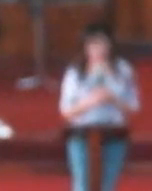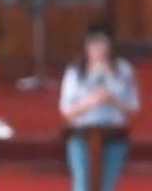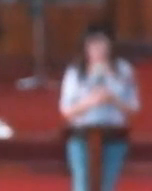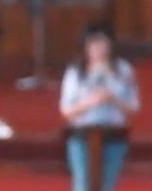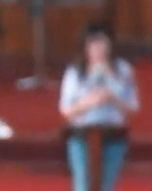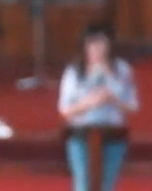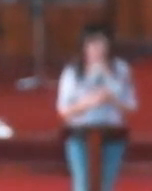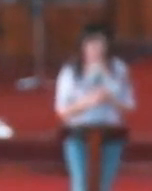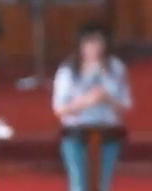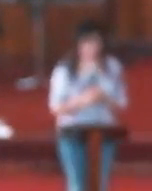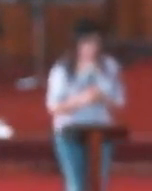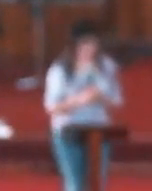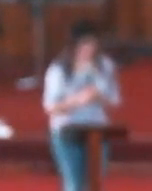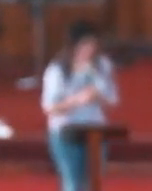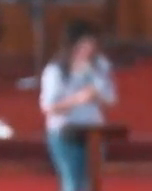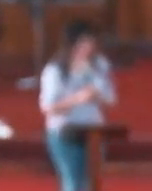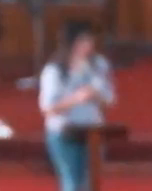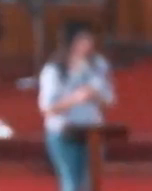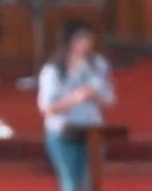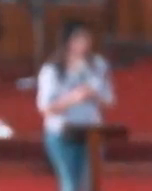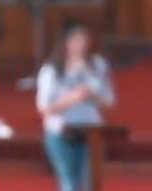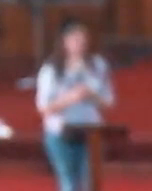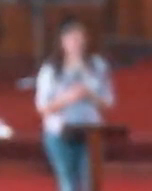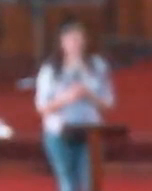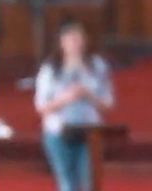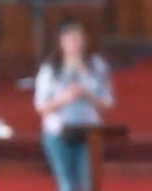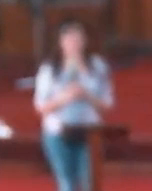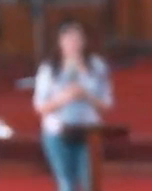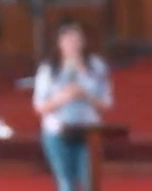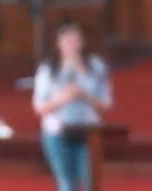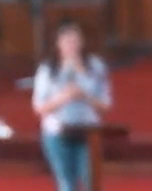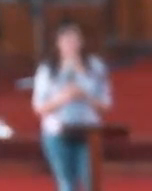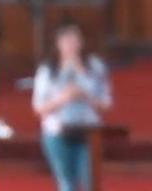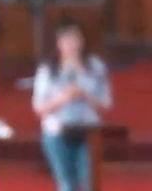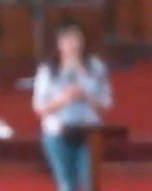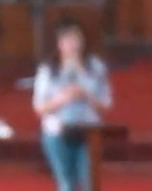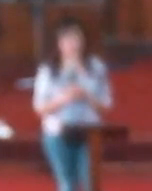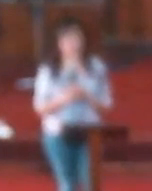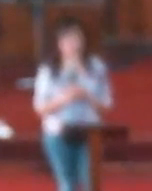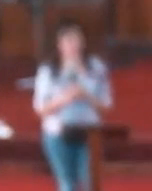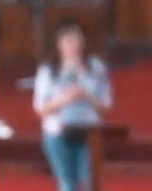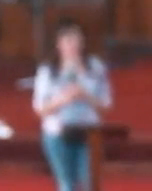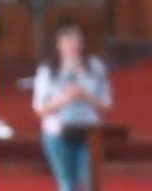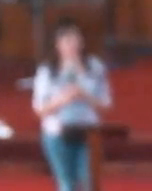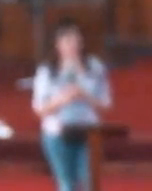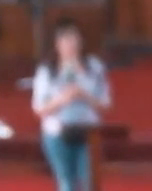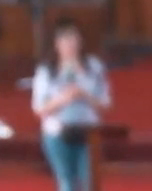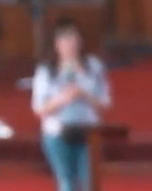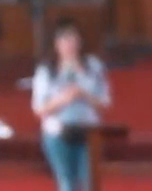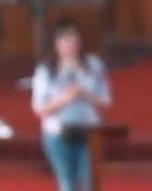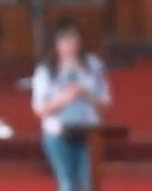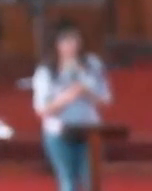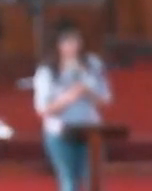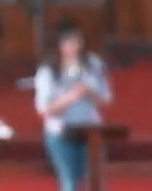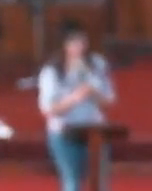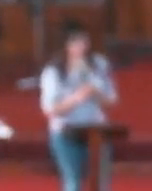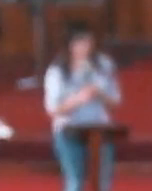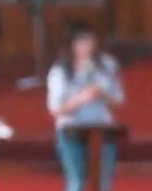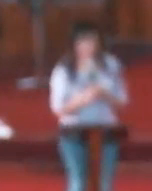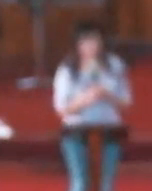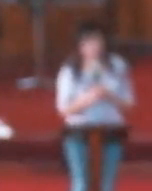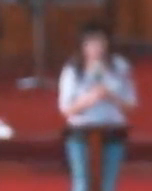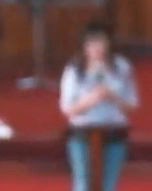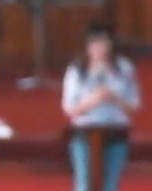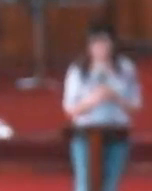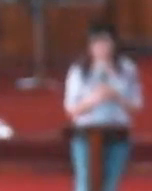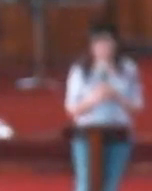montaña, está refiriéndose a lo que ellos no podían hacer, que era echar fuera un demonio muy fuerte en un chico. So when the Lord was